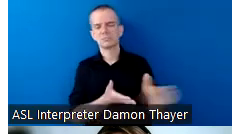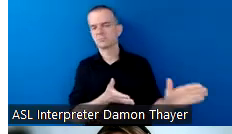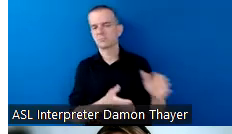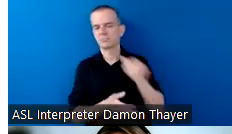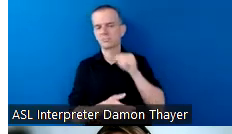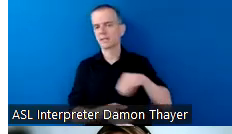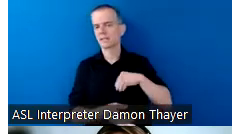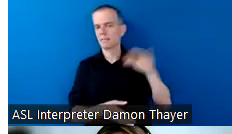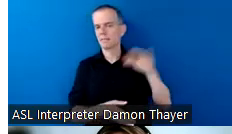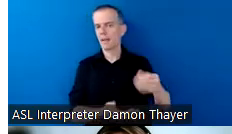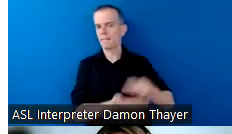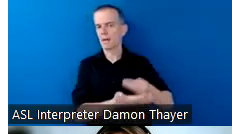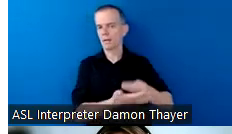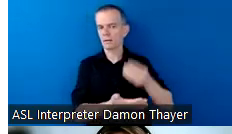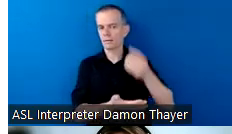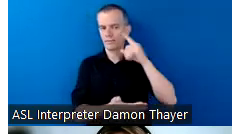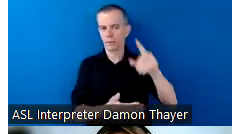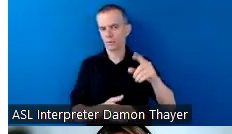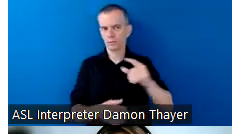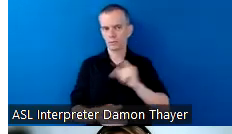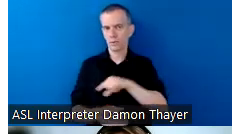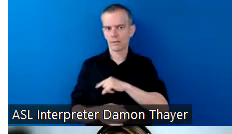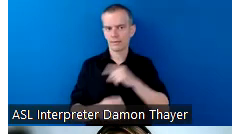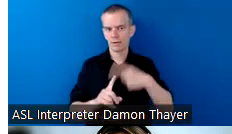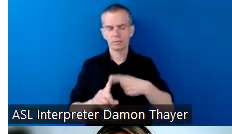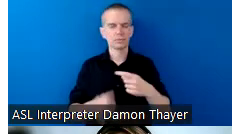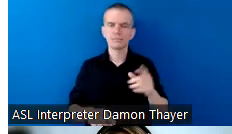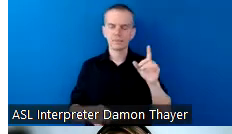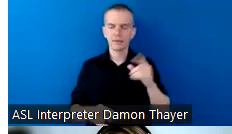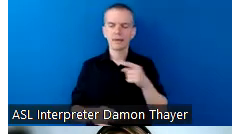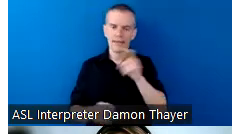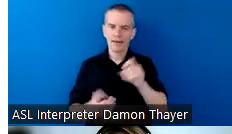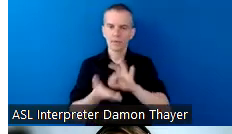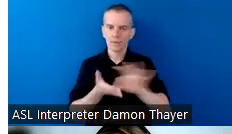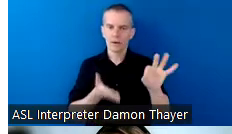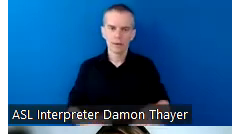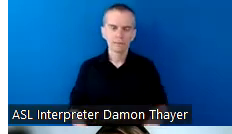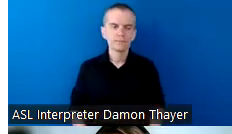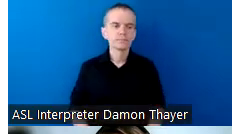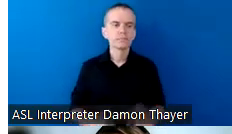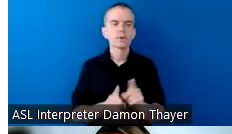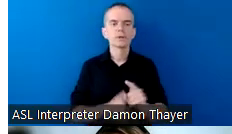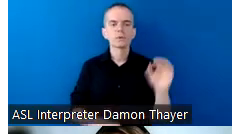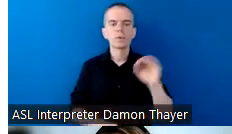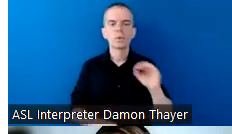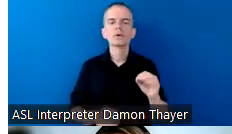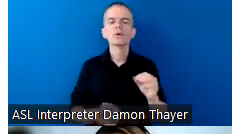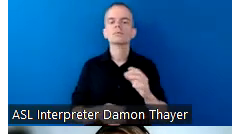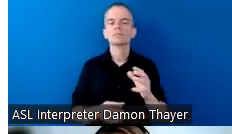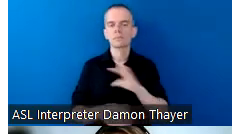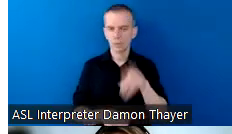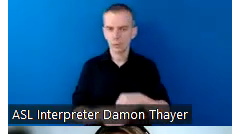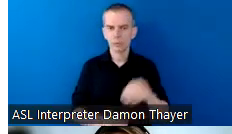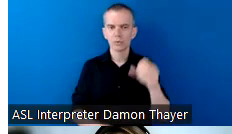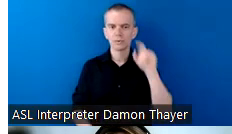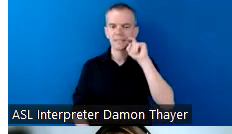to qualify you to rent, right? They all need to be taken into account. And then also in Oregon, they go on to include sexual orientation and